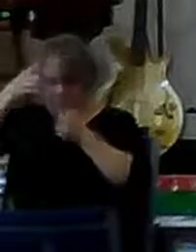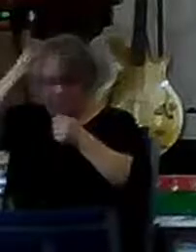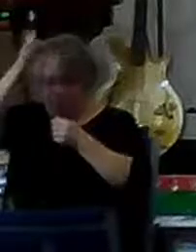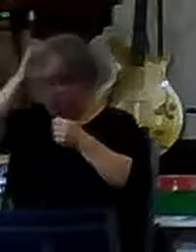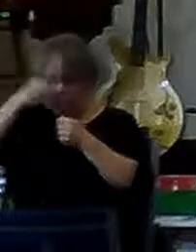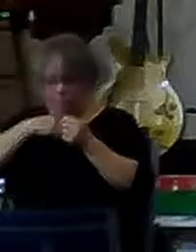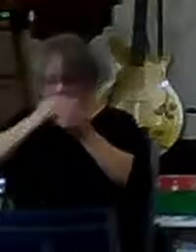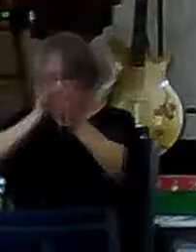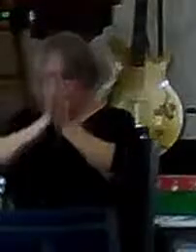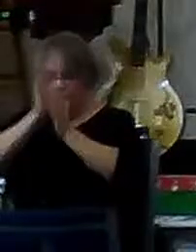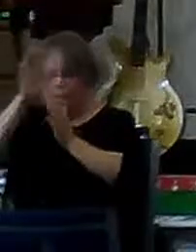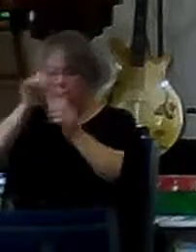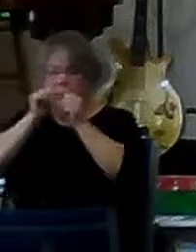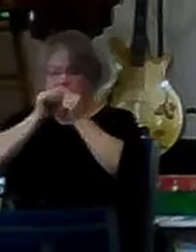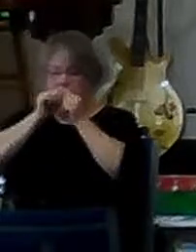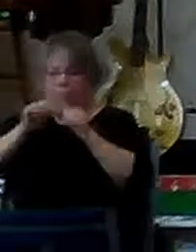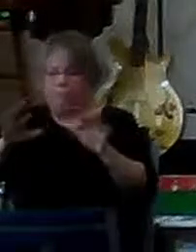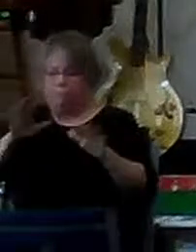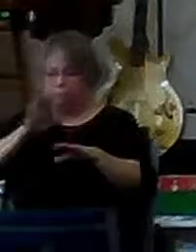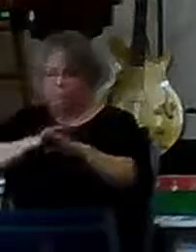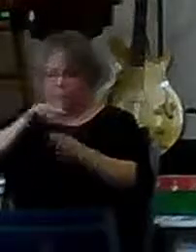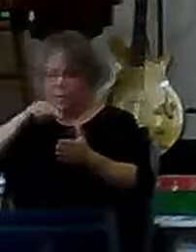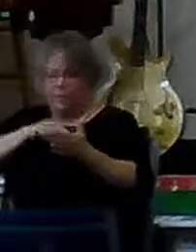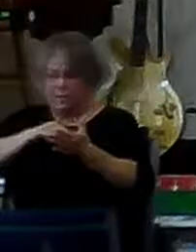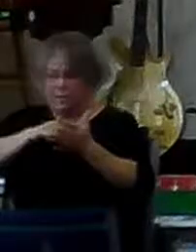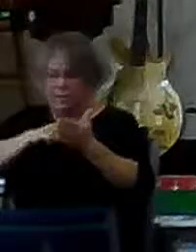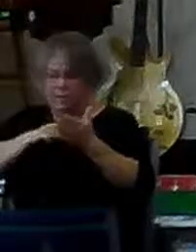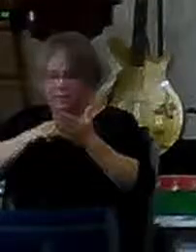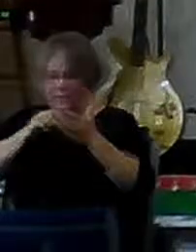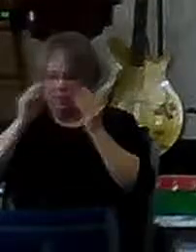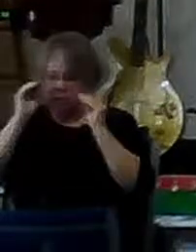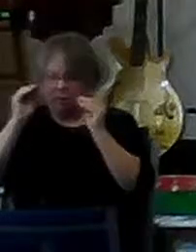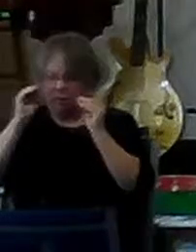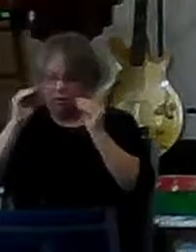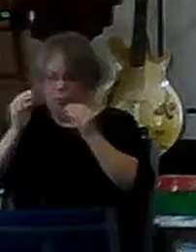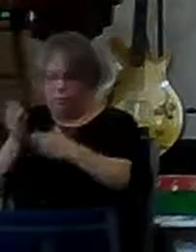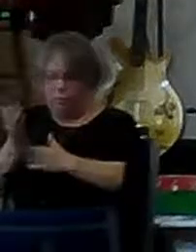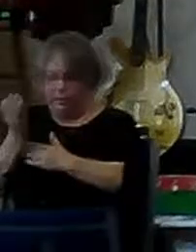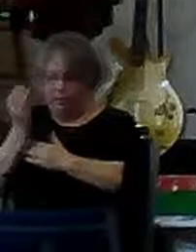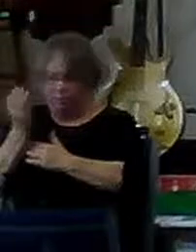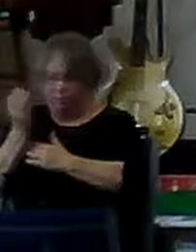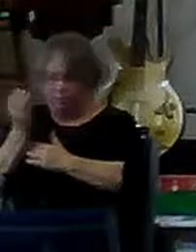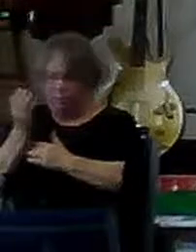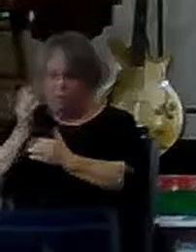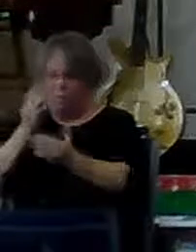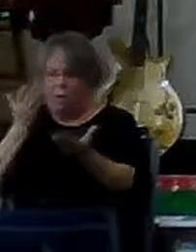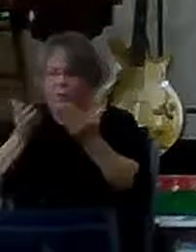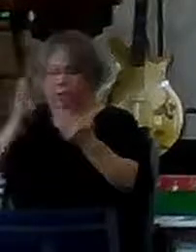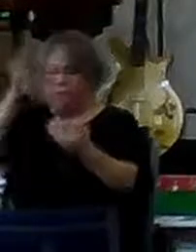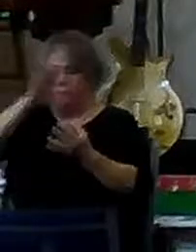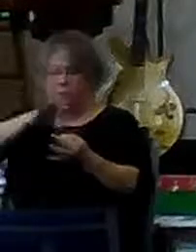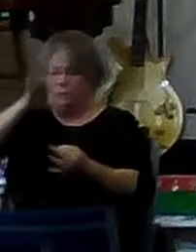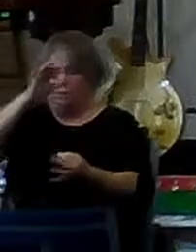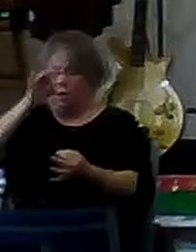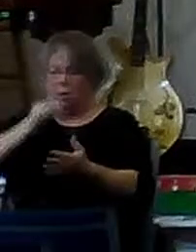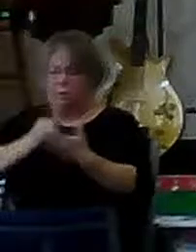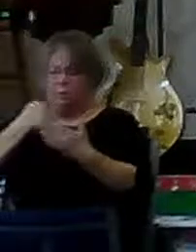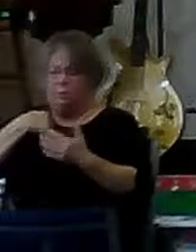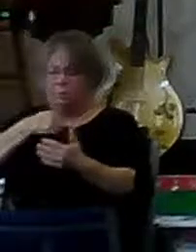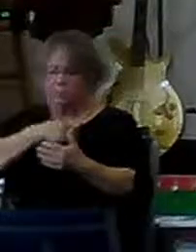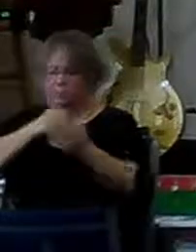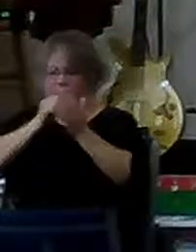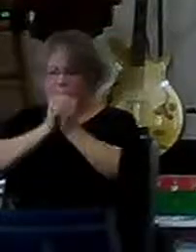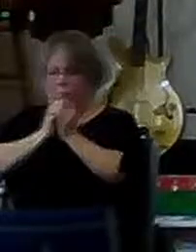your blessing upon this text as it's preached. May your Spirit help us to worship you through this